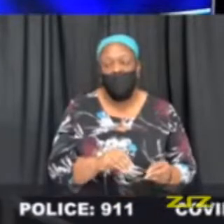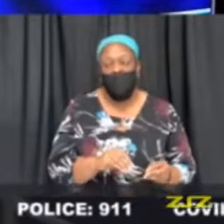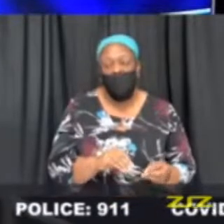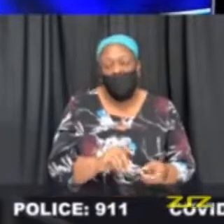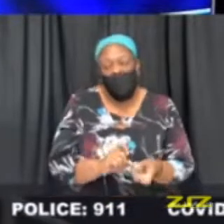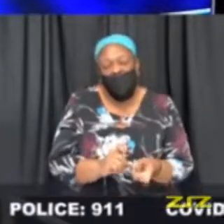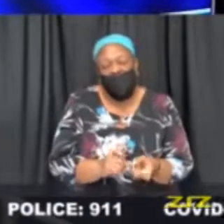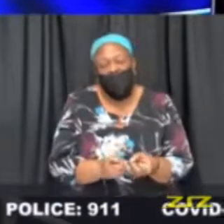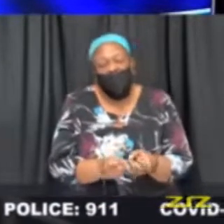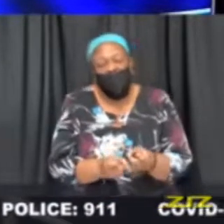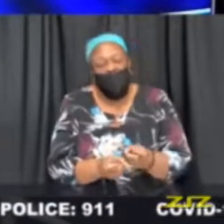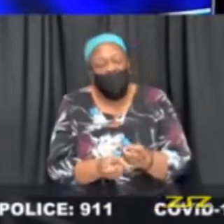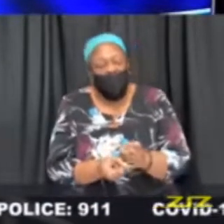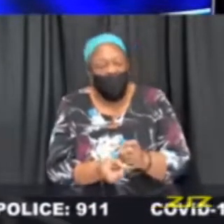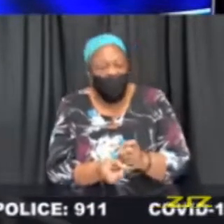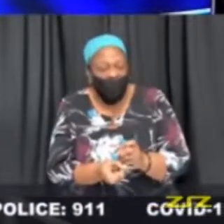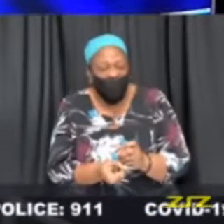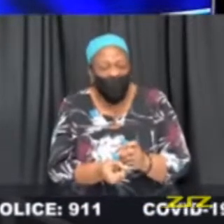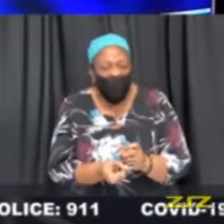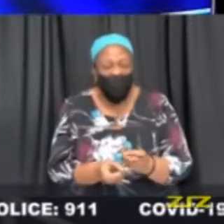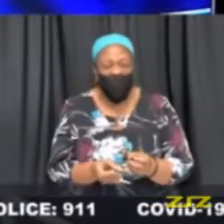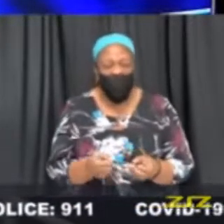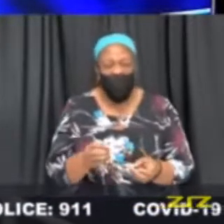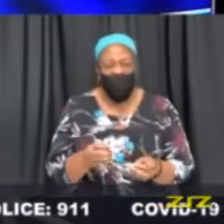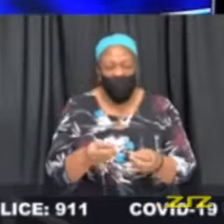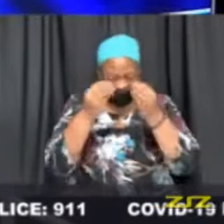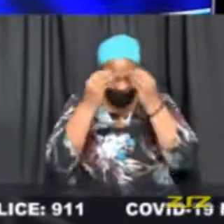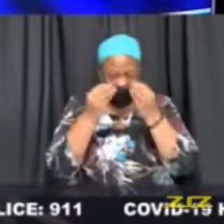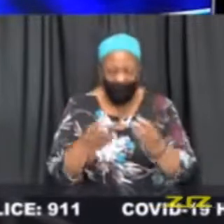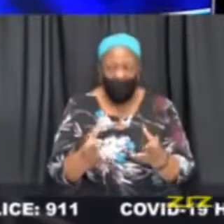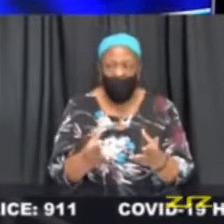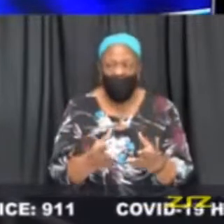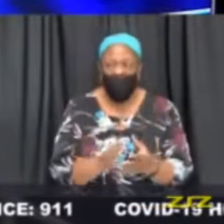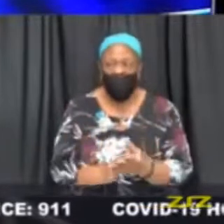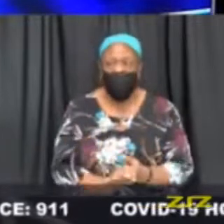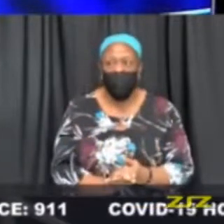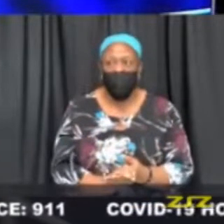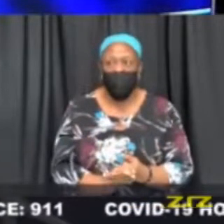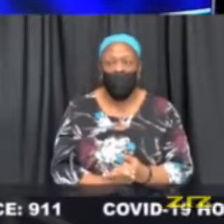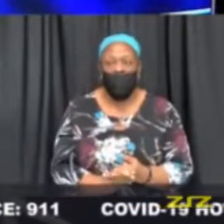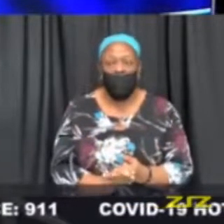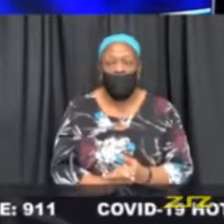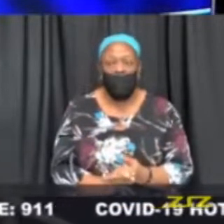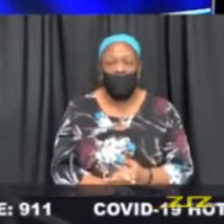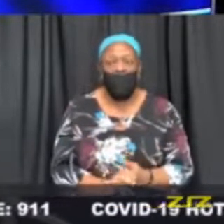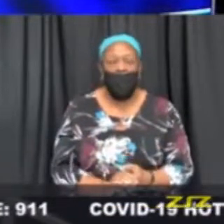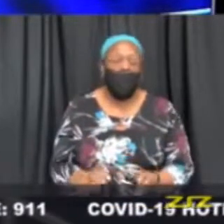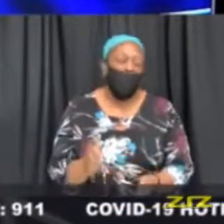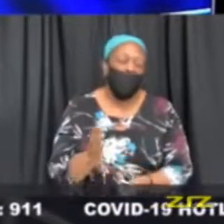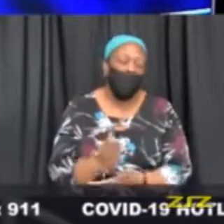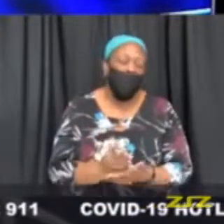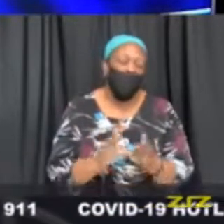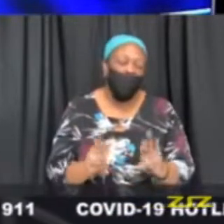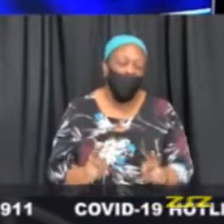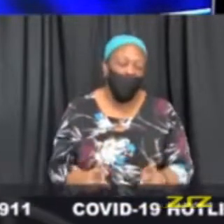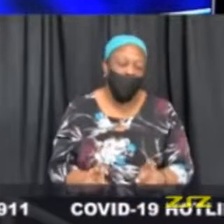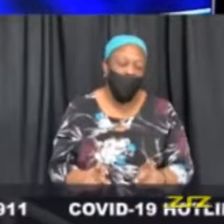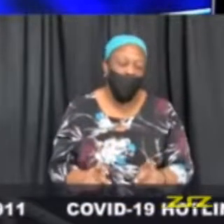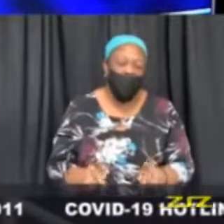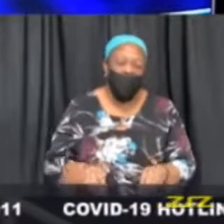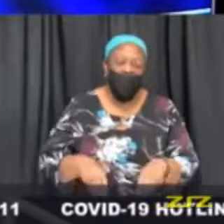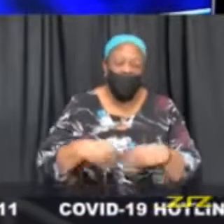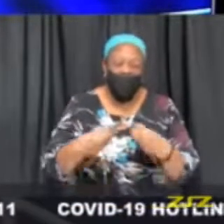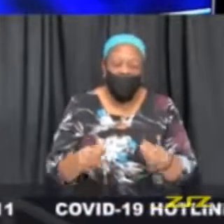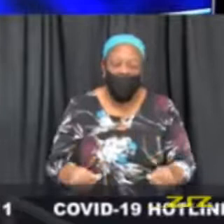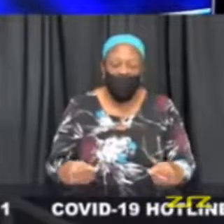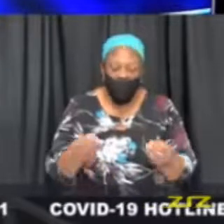And malinformation is real information, but with the intention to hurt or to harm. There are